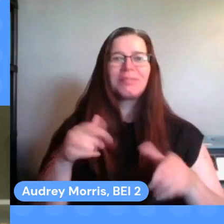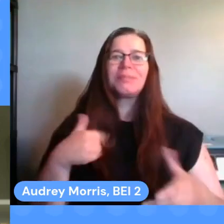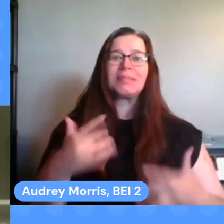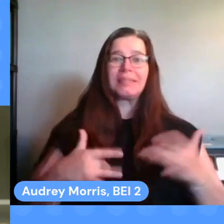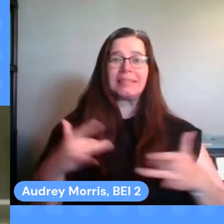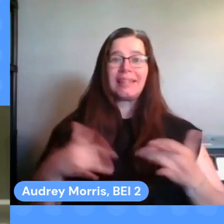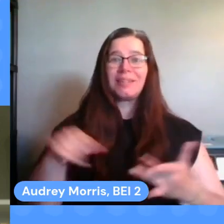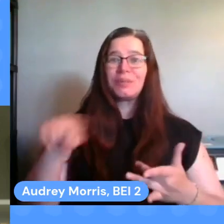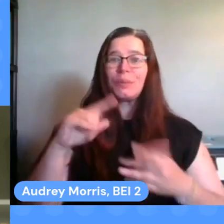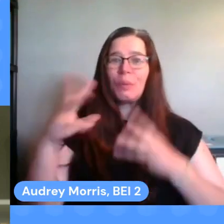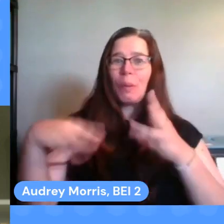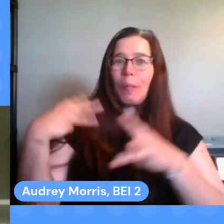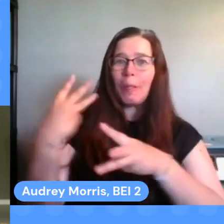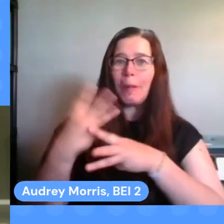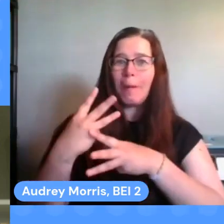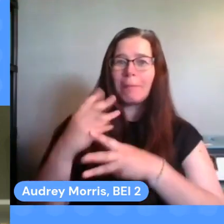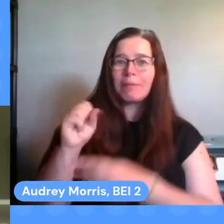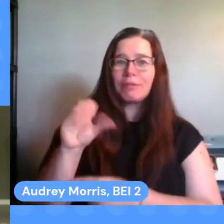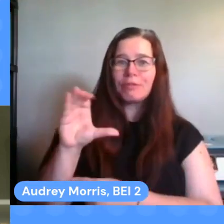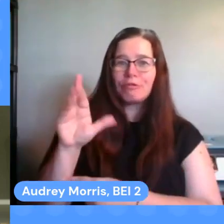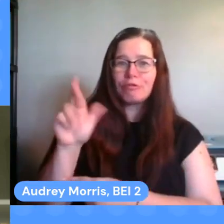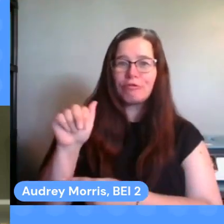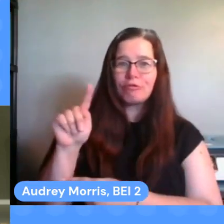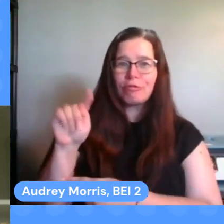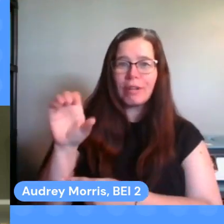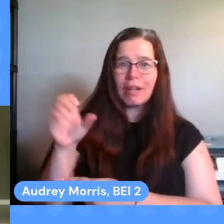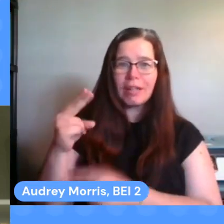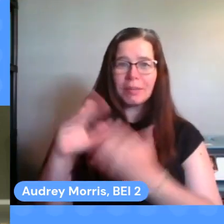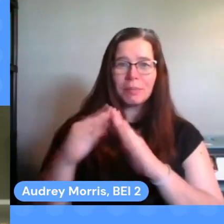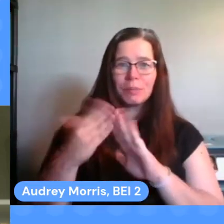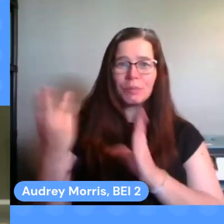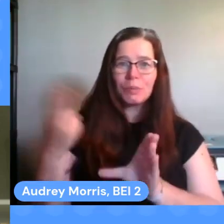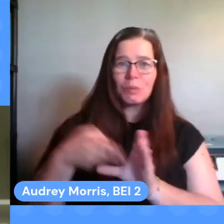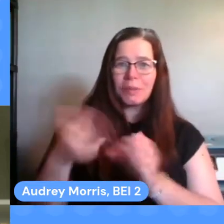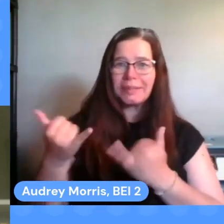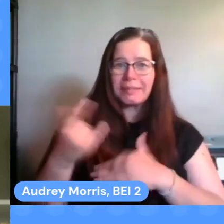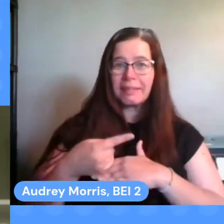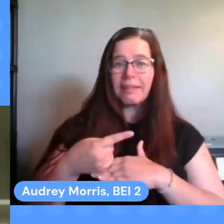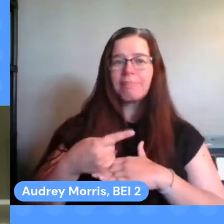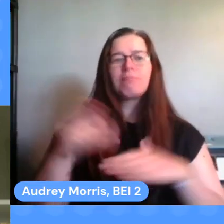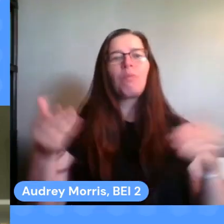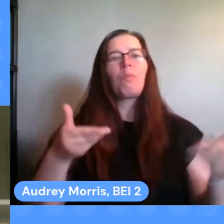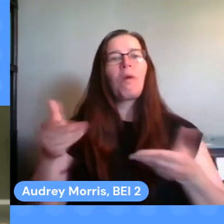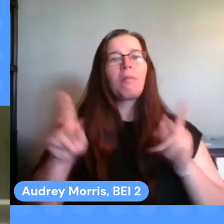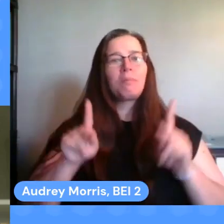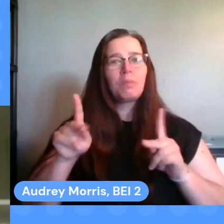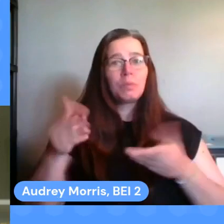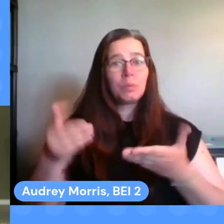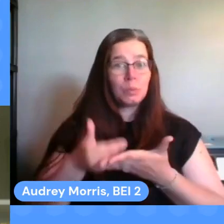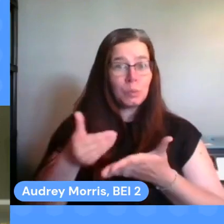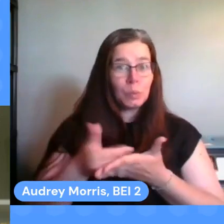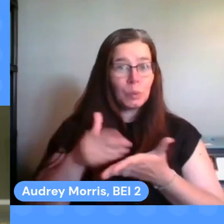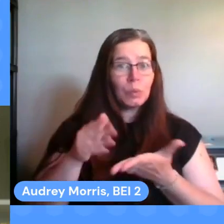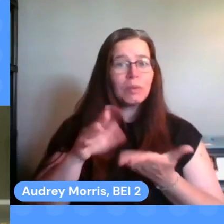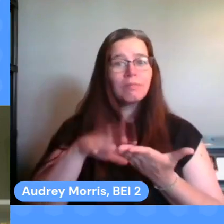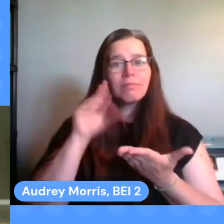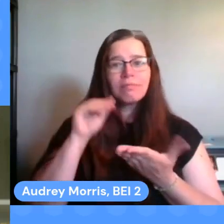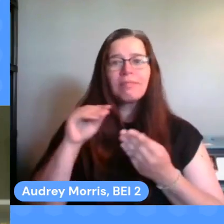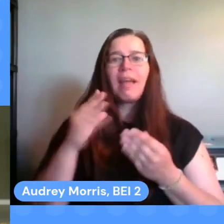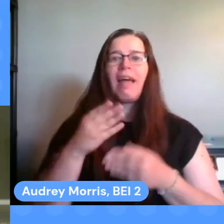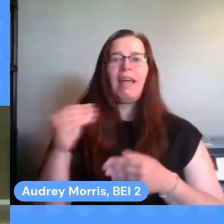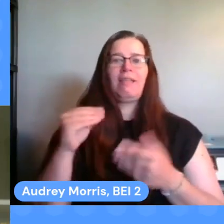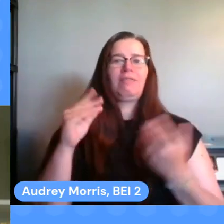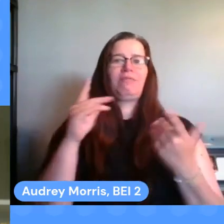Scratch community, have joined us today. Welcome to folks new to Scratch and our returning Scratch friends. As you enter the